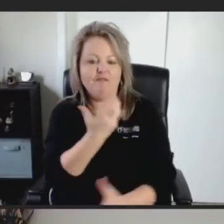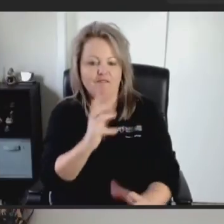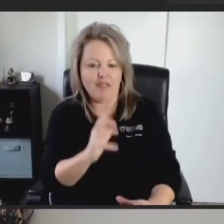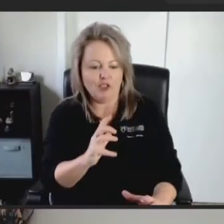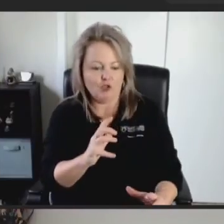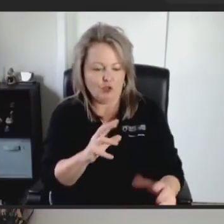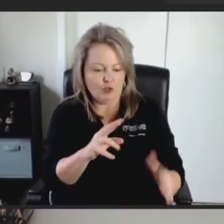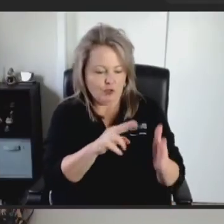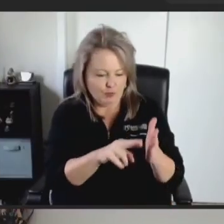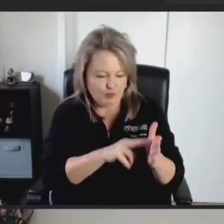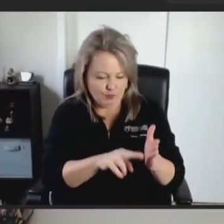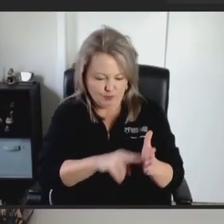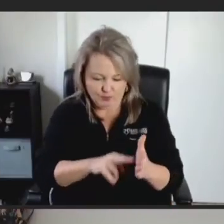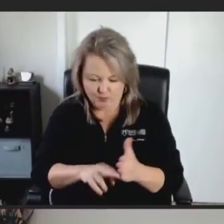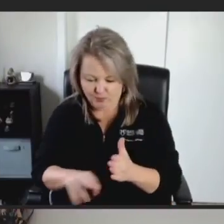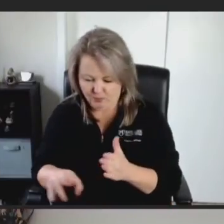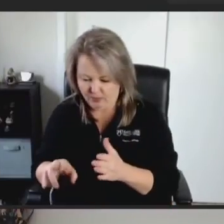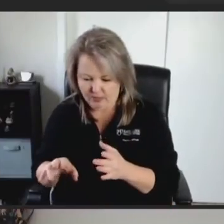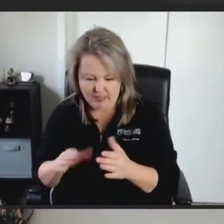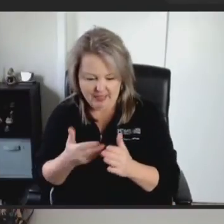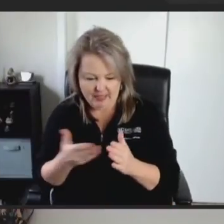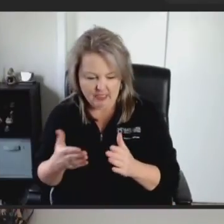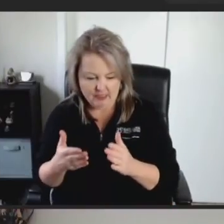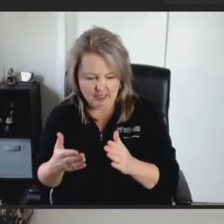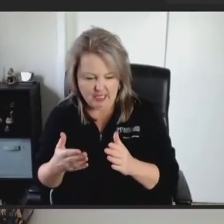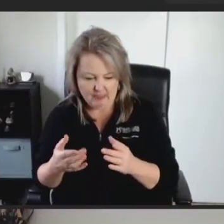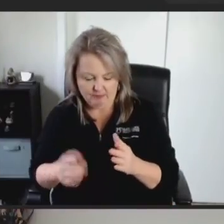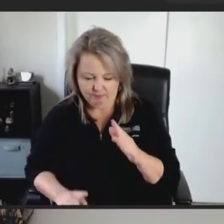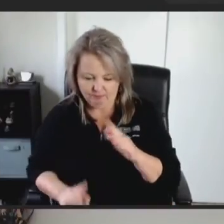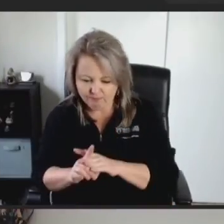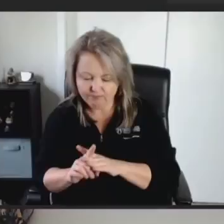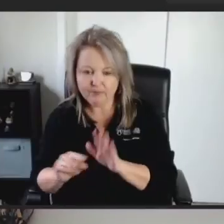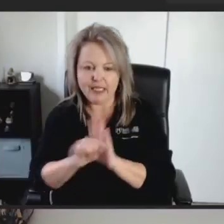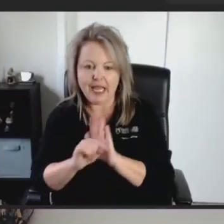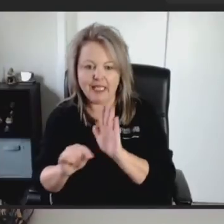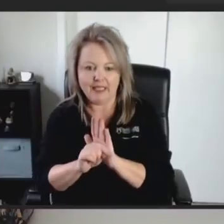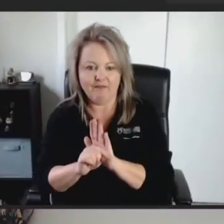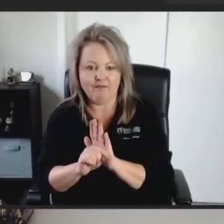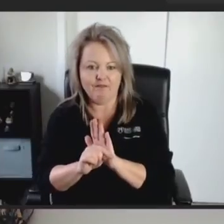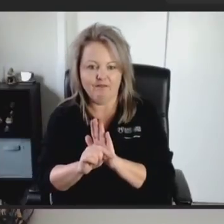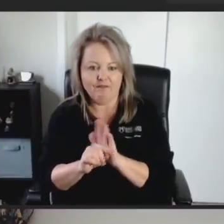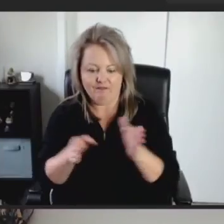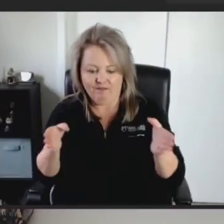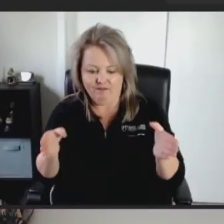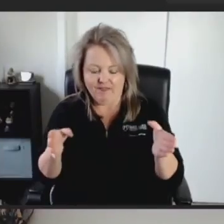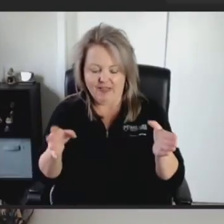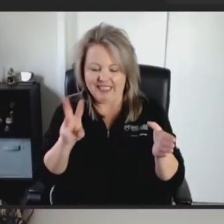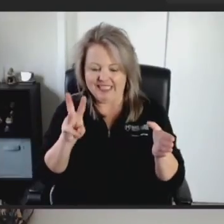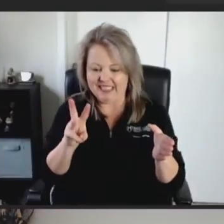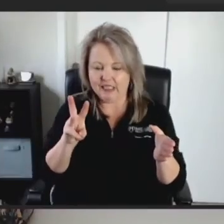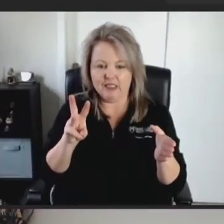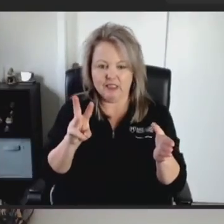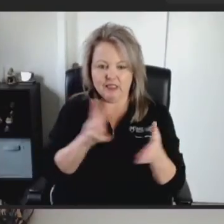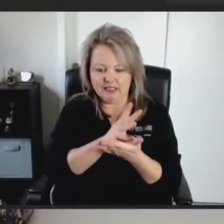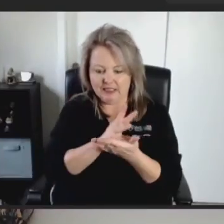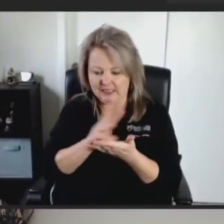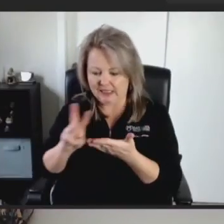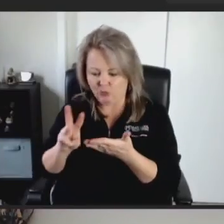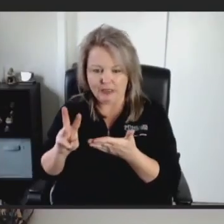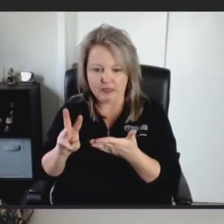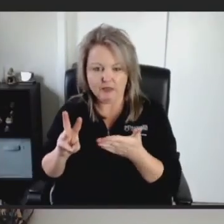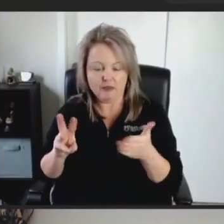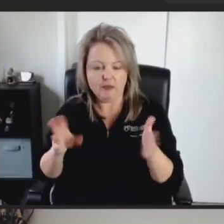most of the rare associations. And so 6 weeks and 1 million doses should make everybody feel a lot more